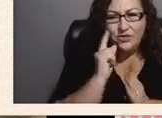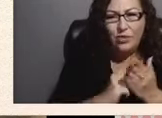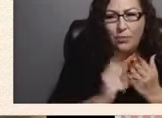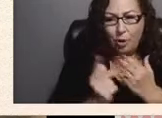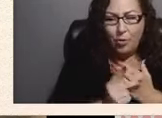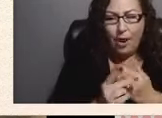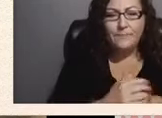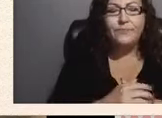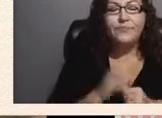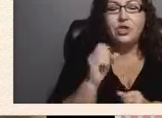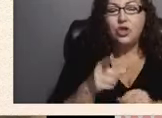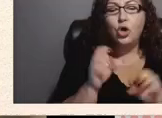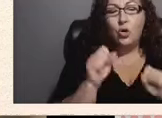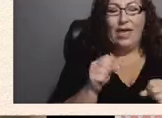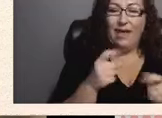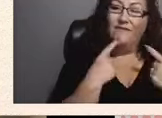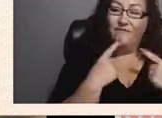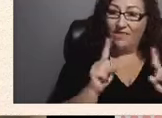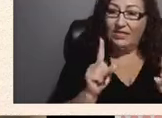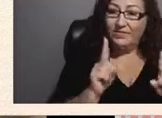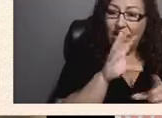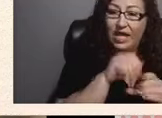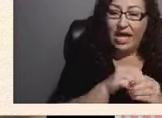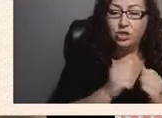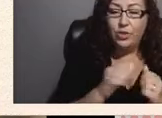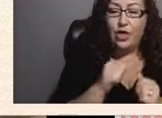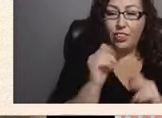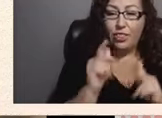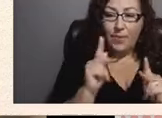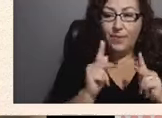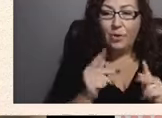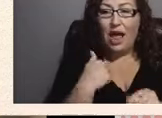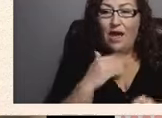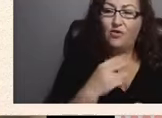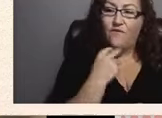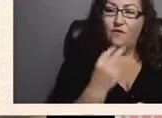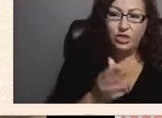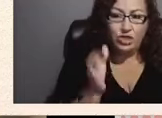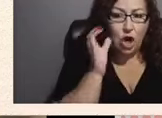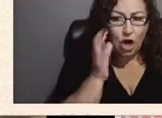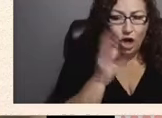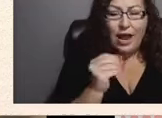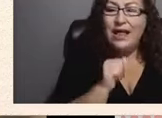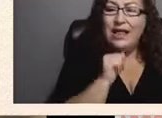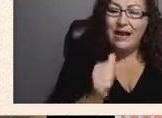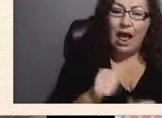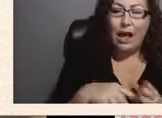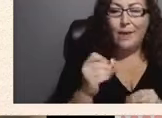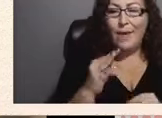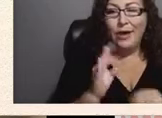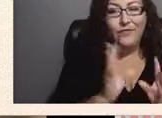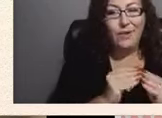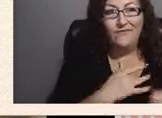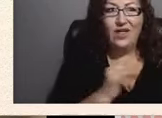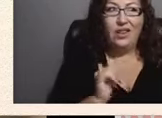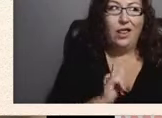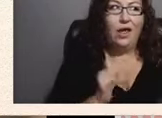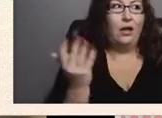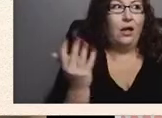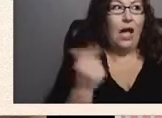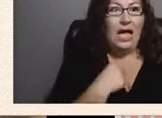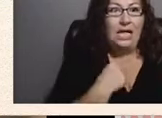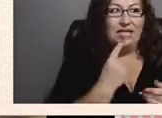so that you can effectively engage with other people to have your voice heard and not come out of one of these meetings feeling like, "Well, okay, I said some stuff,